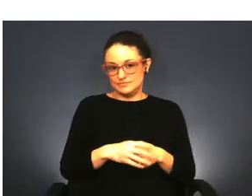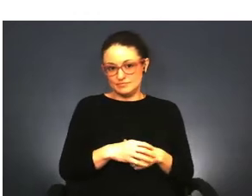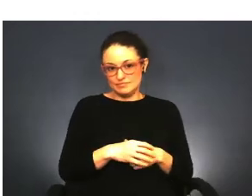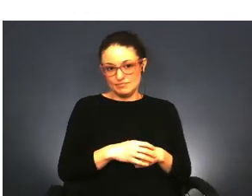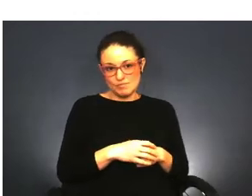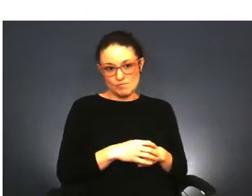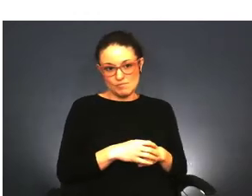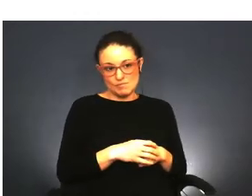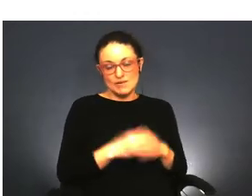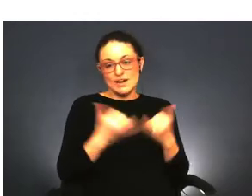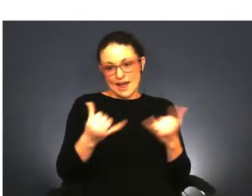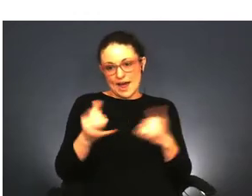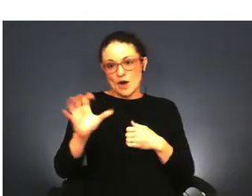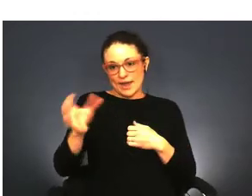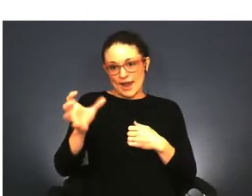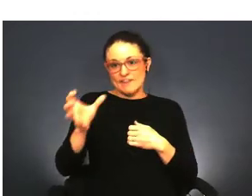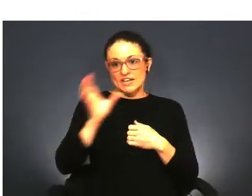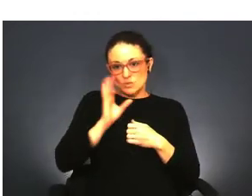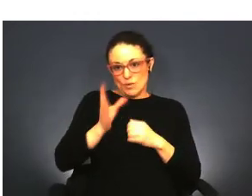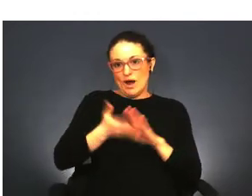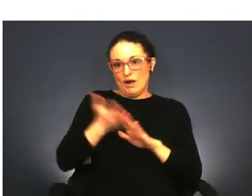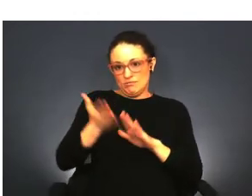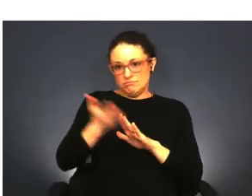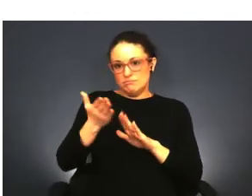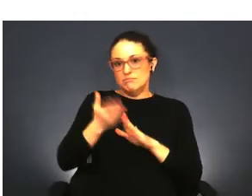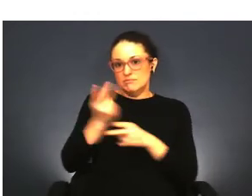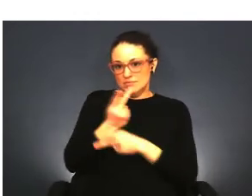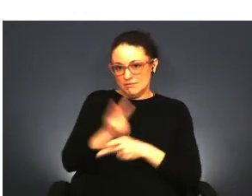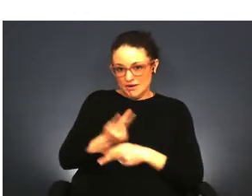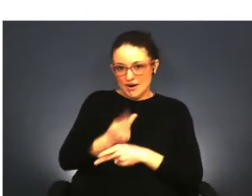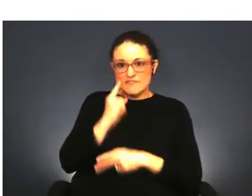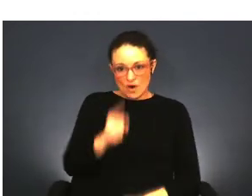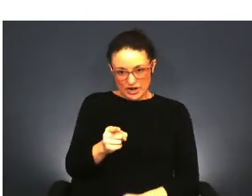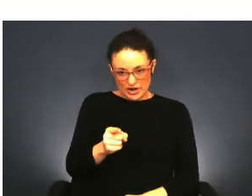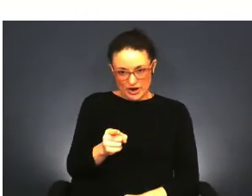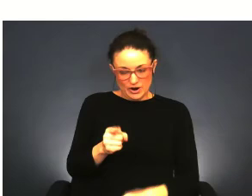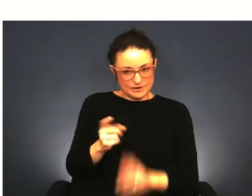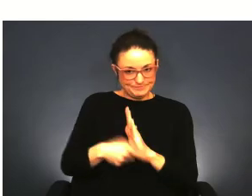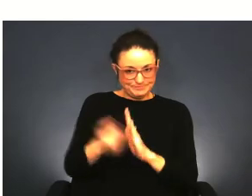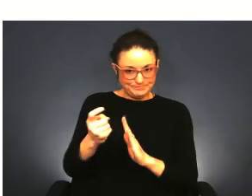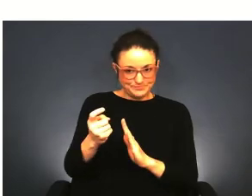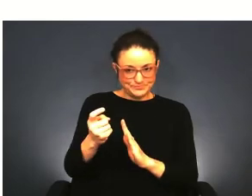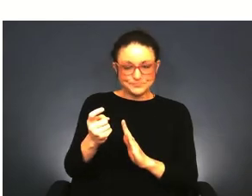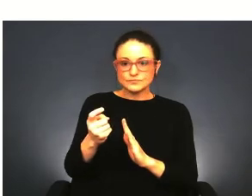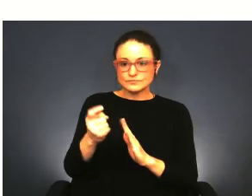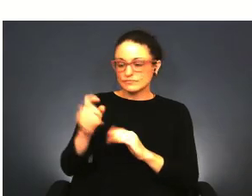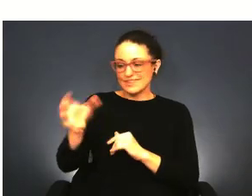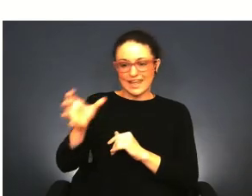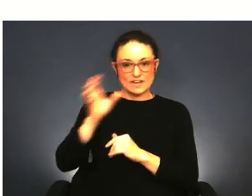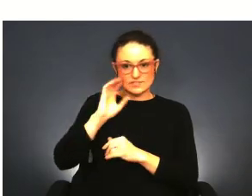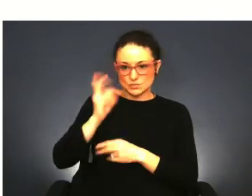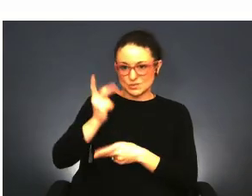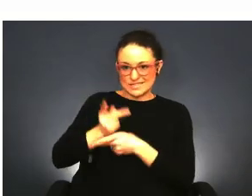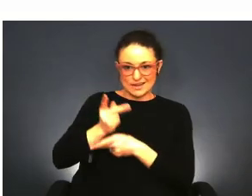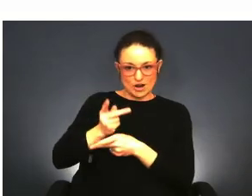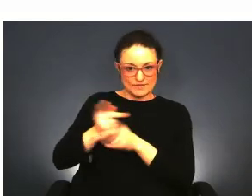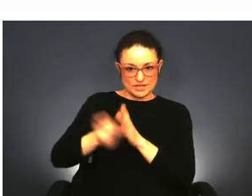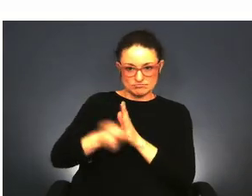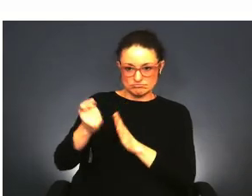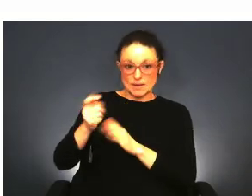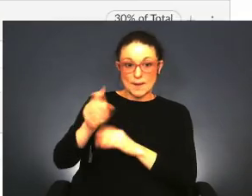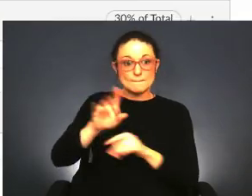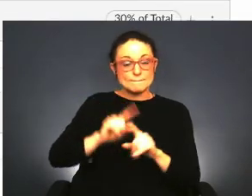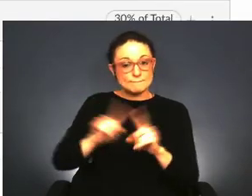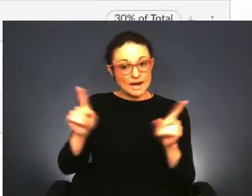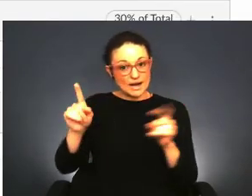operations that you need here for you. So this calculation, Canvas will take care of it. However, you do